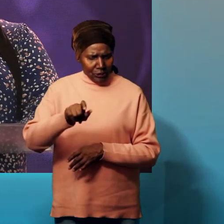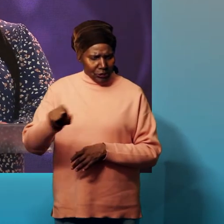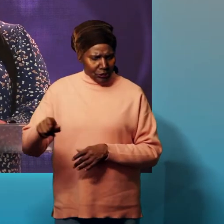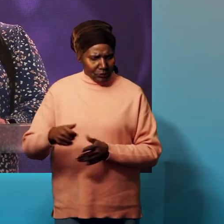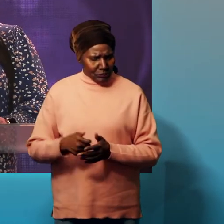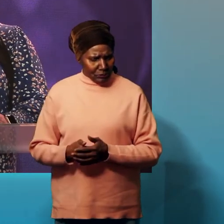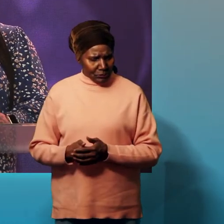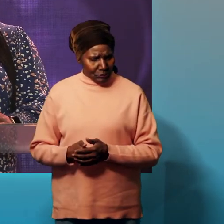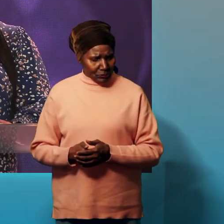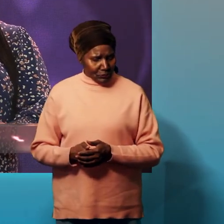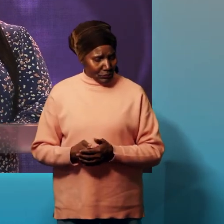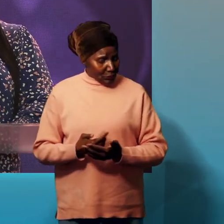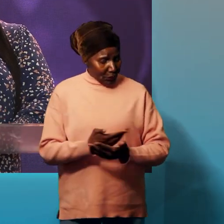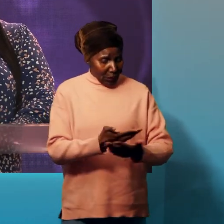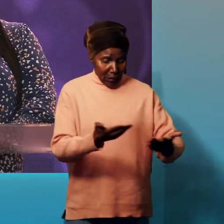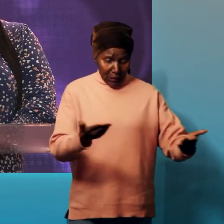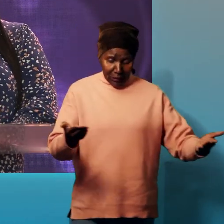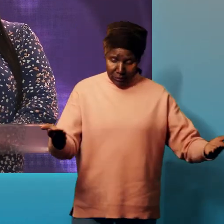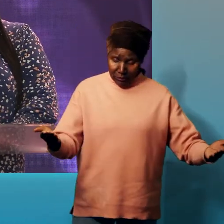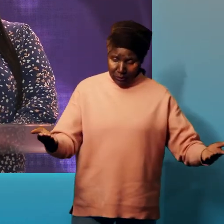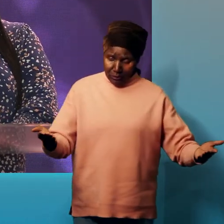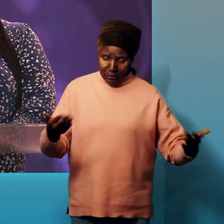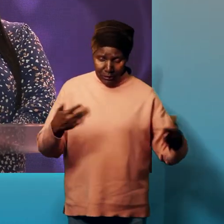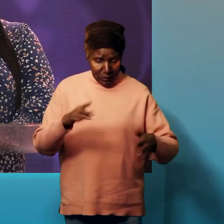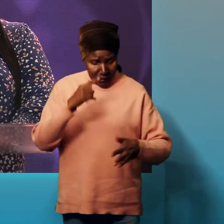has anyone experienced